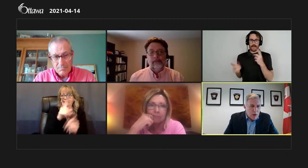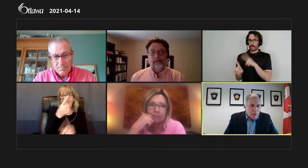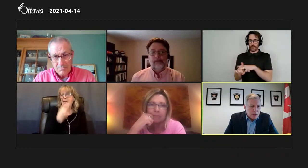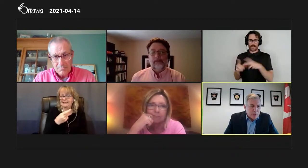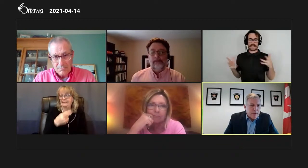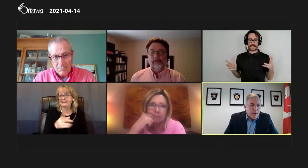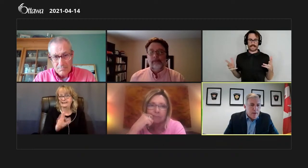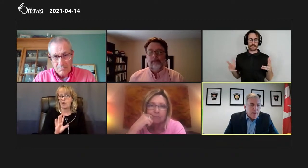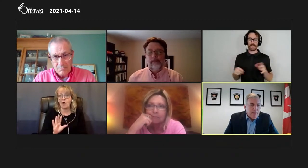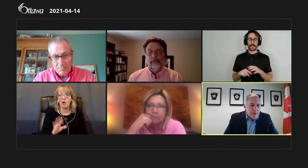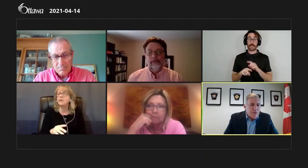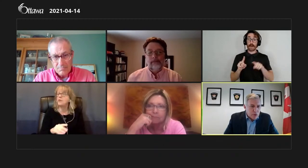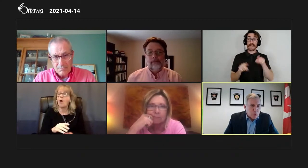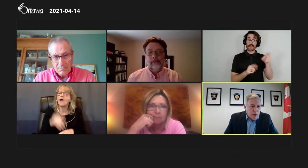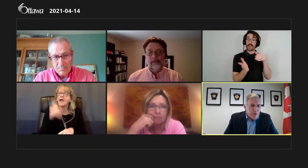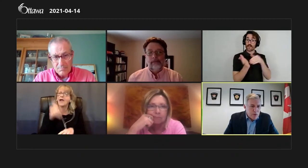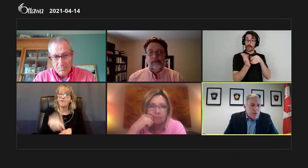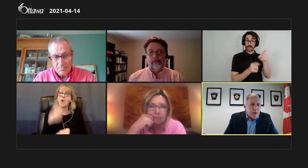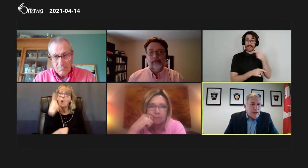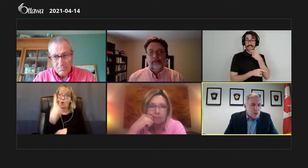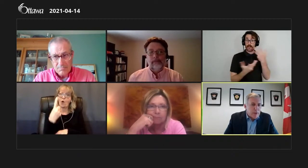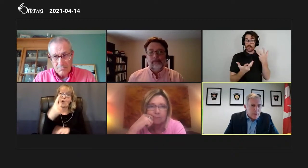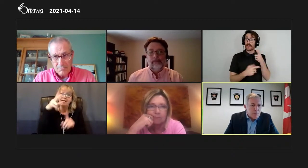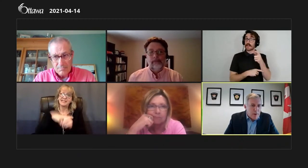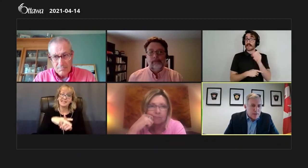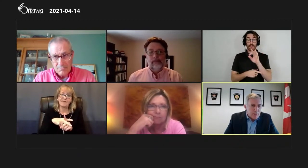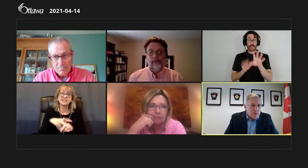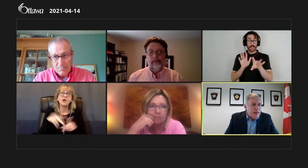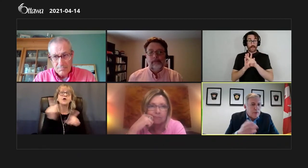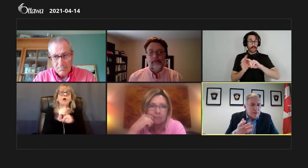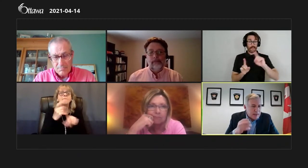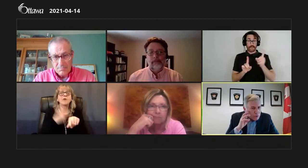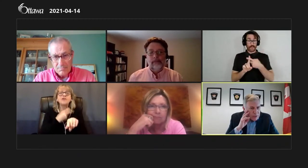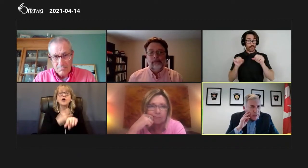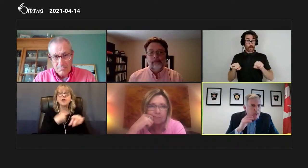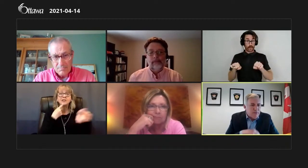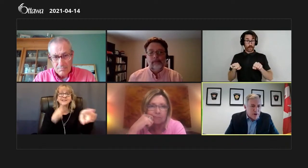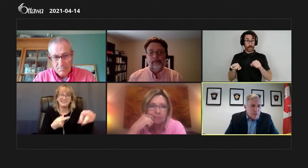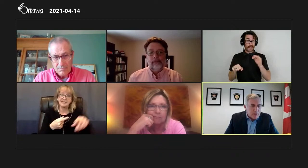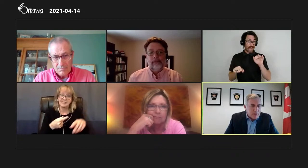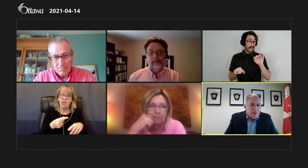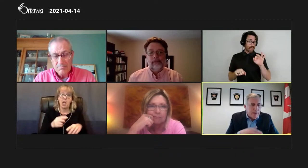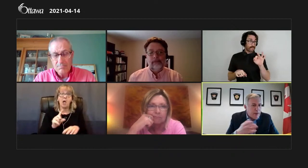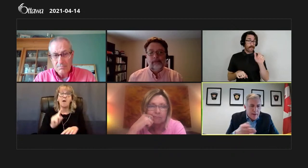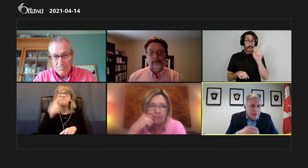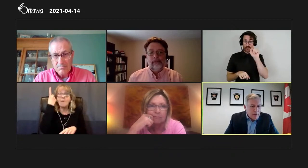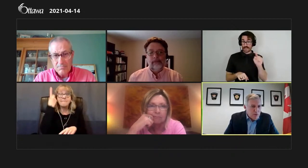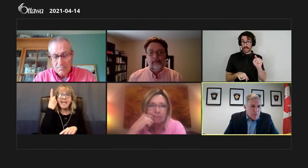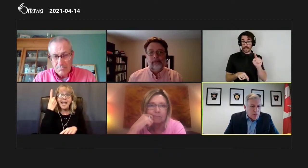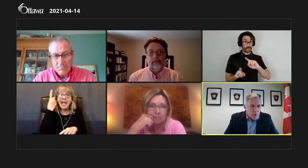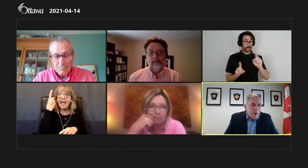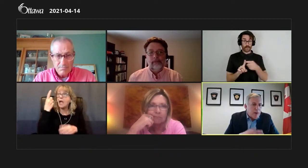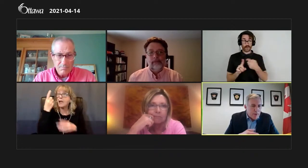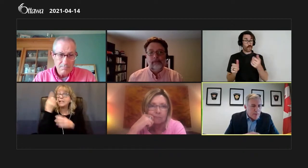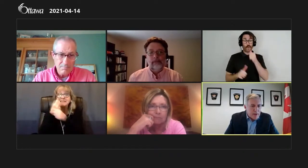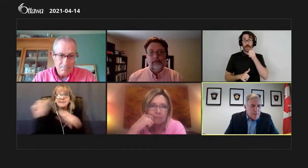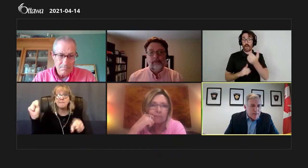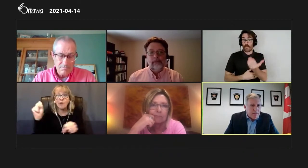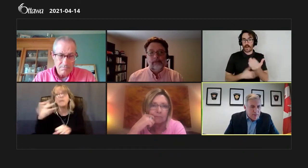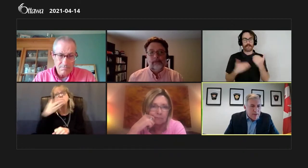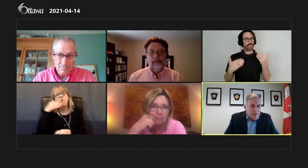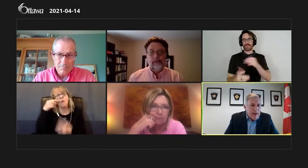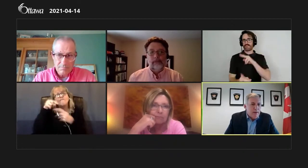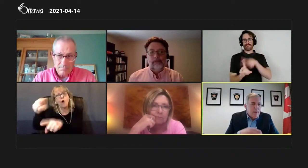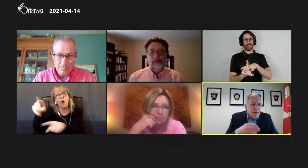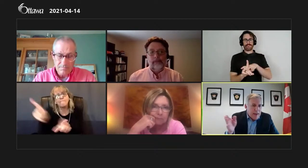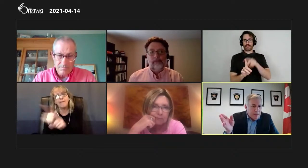the doctor said, take the first one that you can get as quickly as possible. So if that was AstraZeneca in a pharmacy and you can get it tomorrow morning, I would recommend